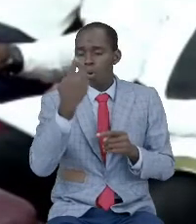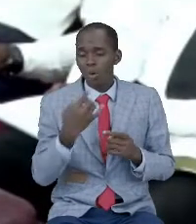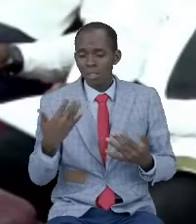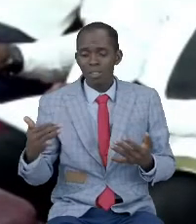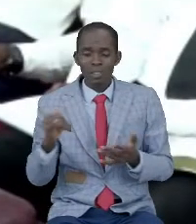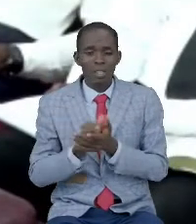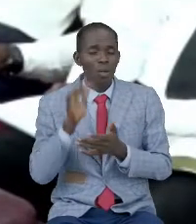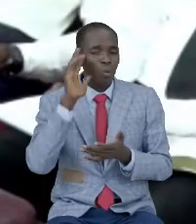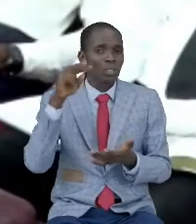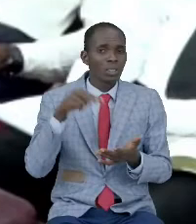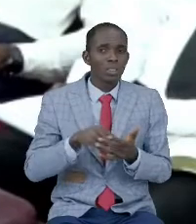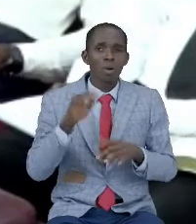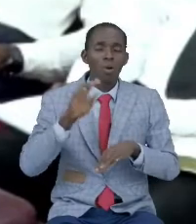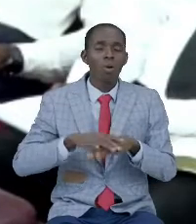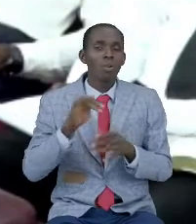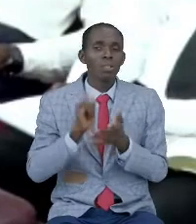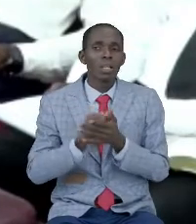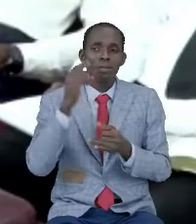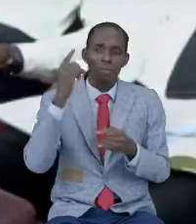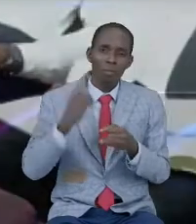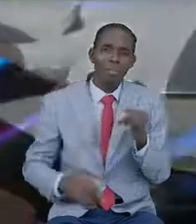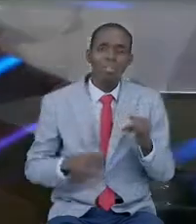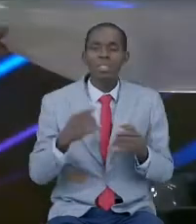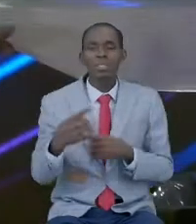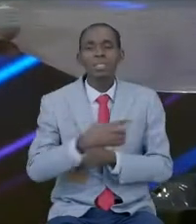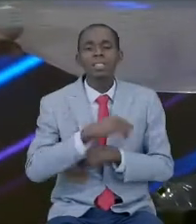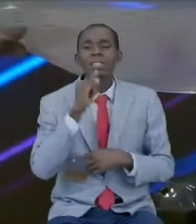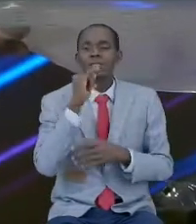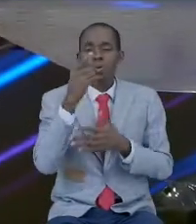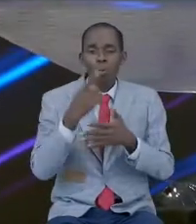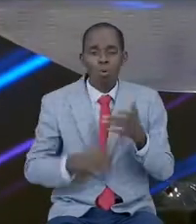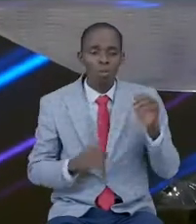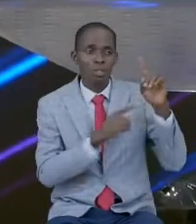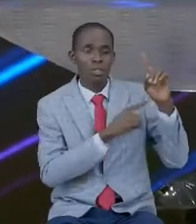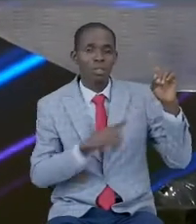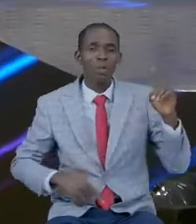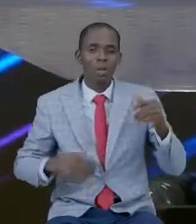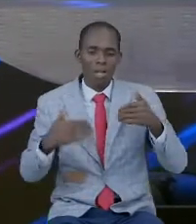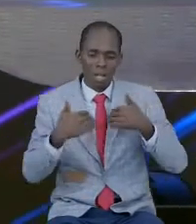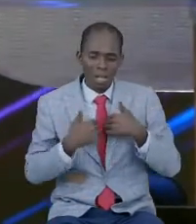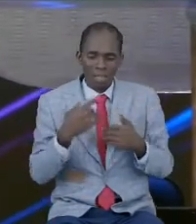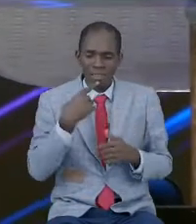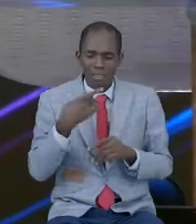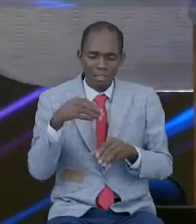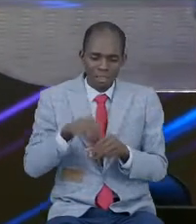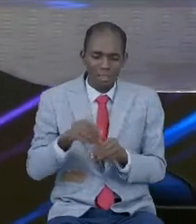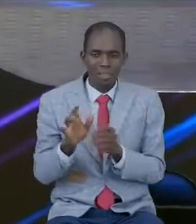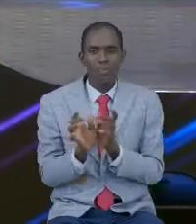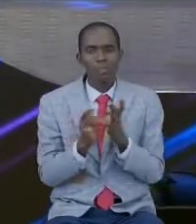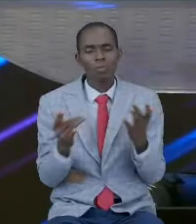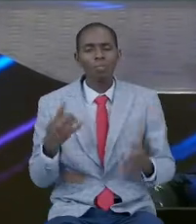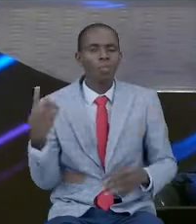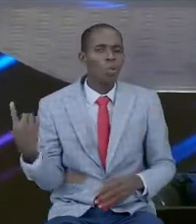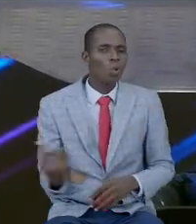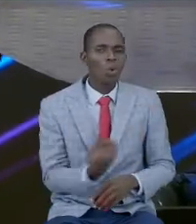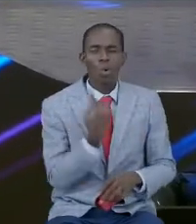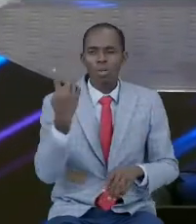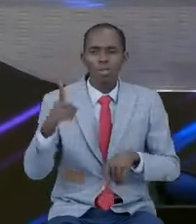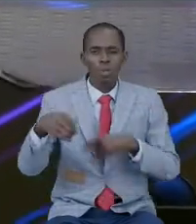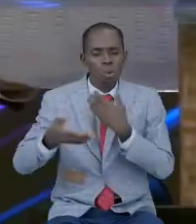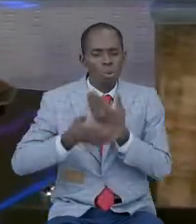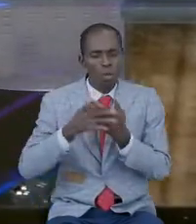day is what the Lord had said in the scriptures. Always go back to the